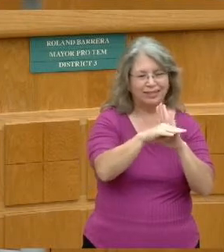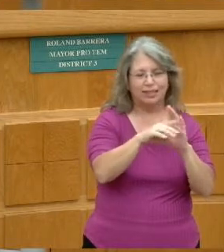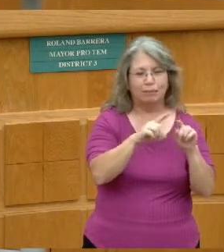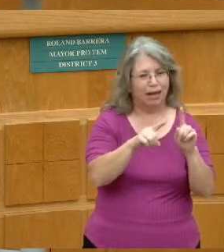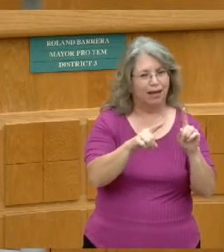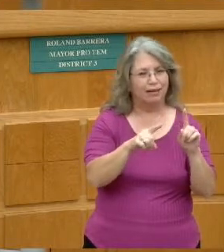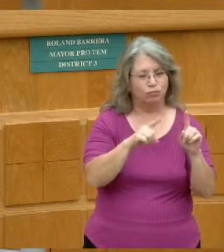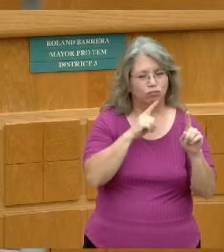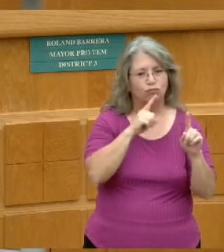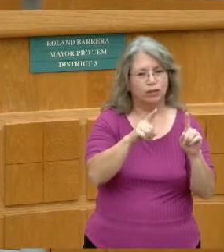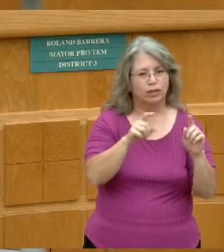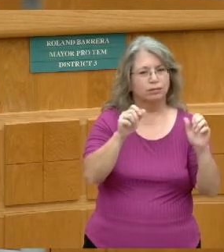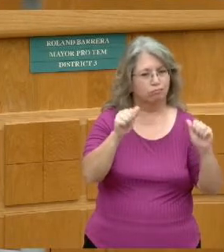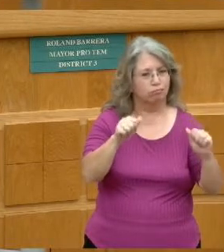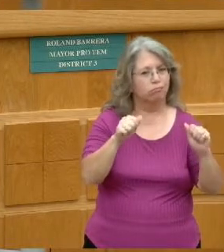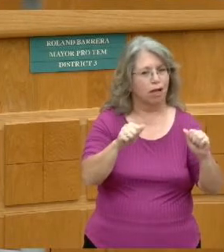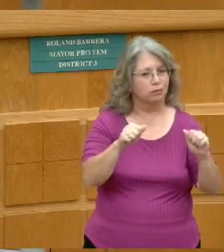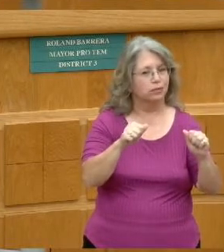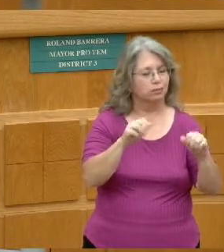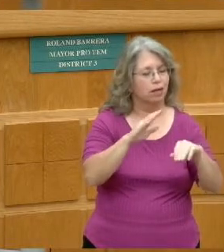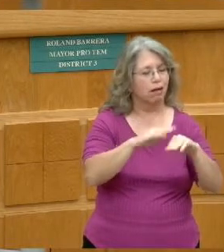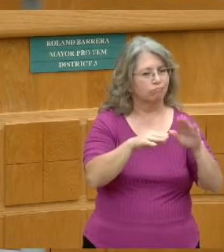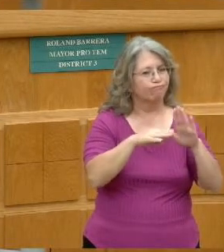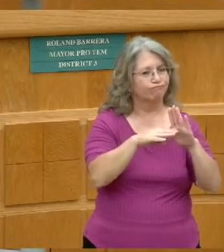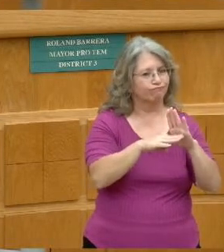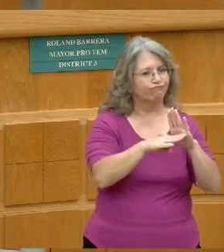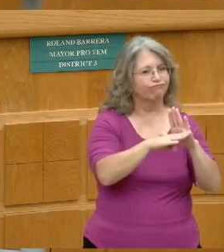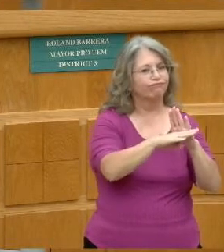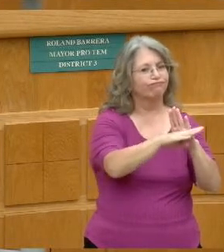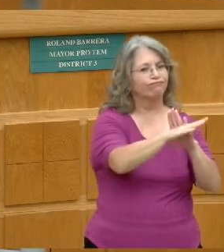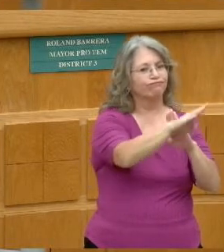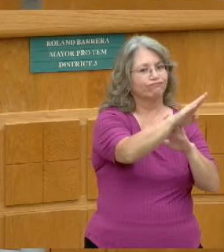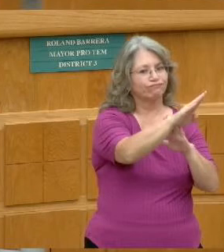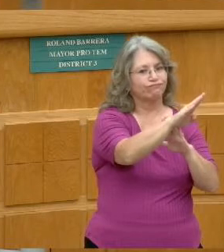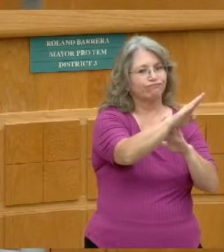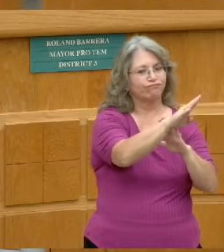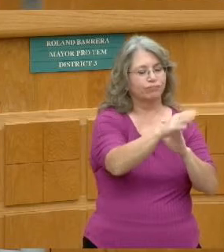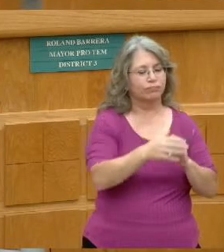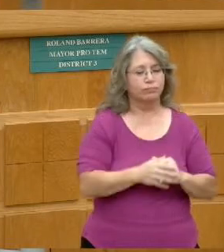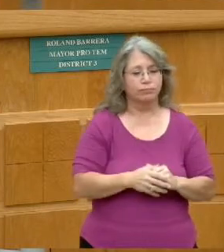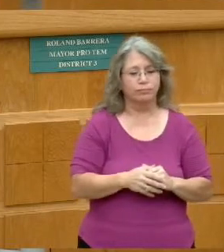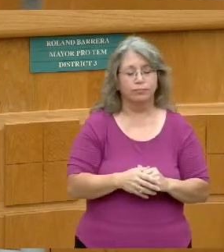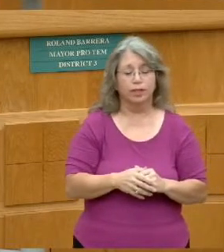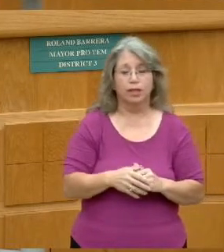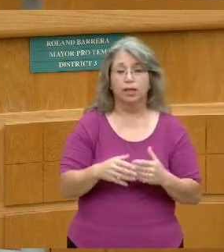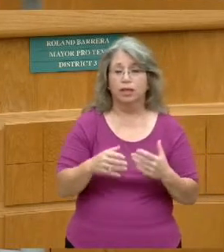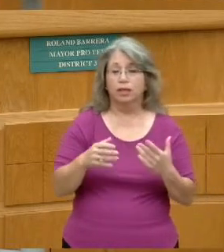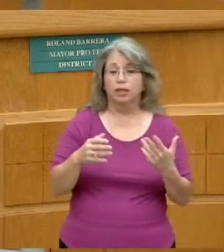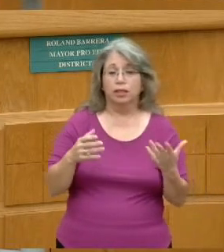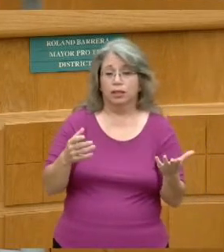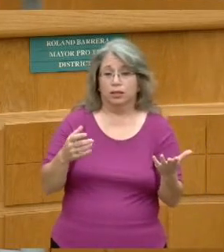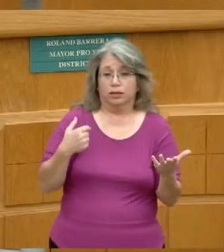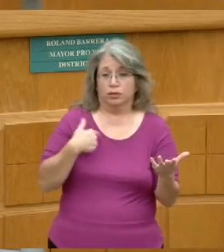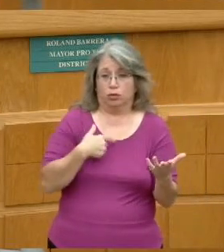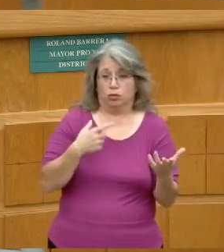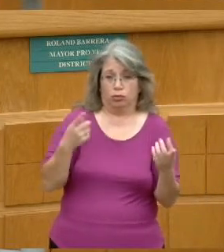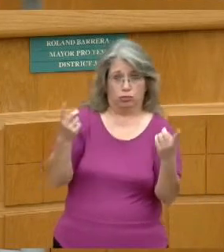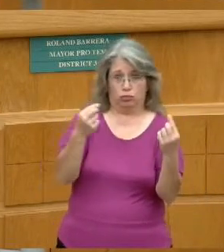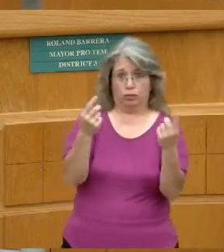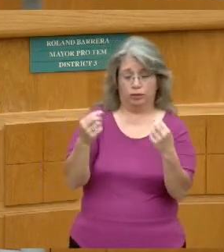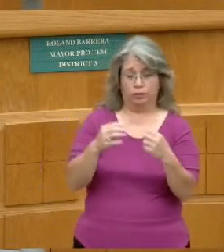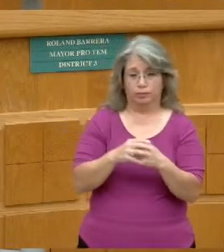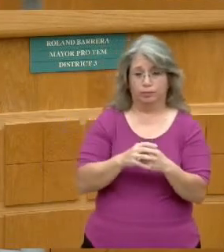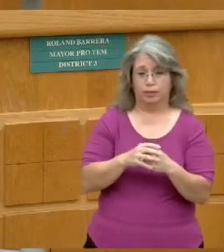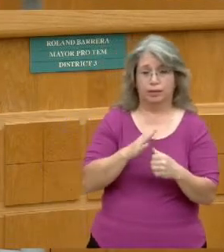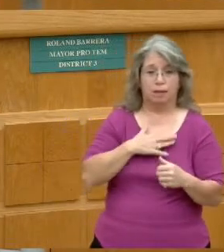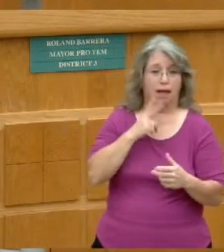we're on the increase. So what can we do? And this is my favorite part of the talk. I think Annette did a